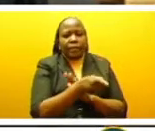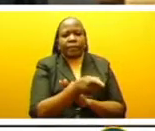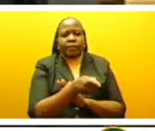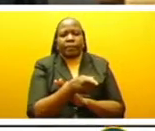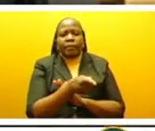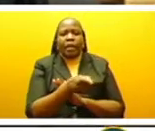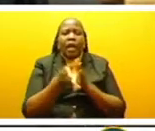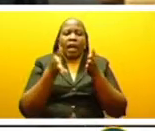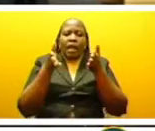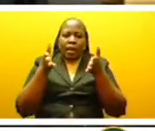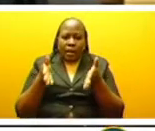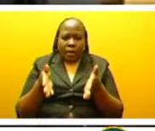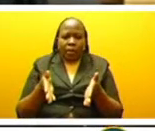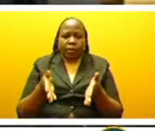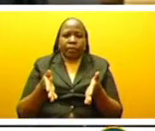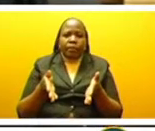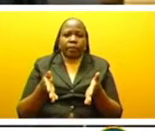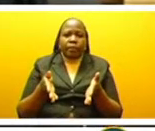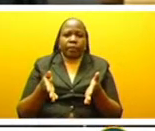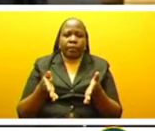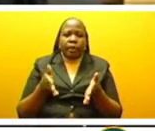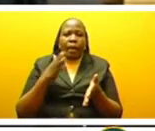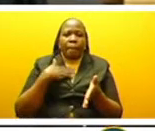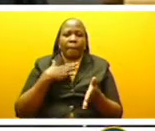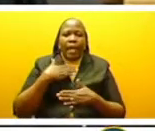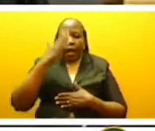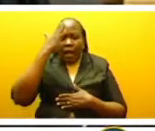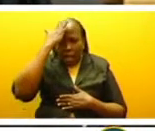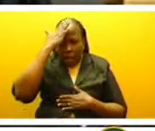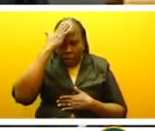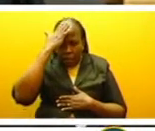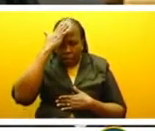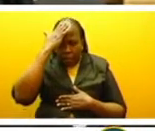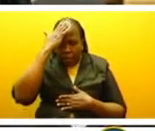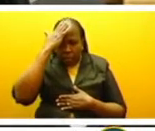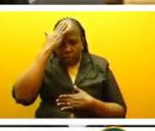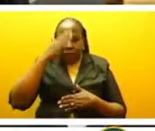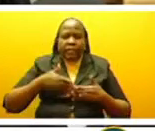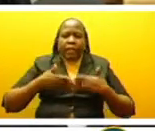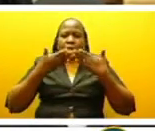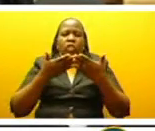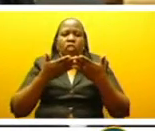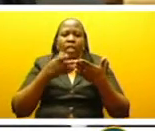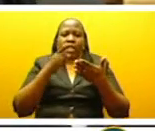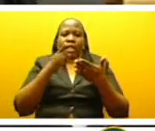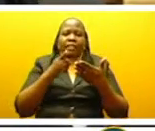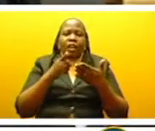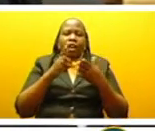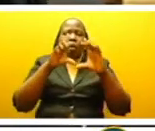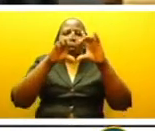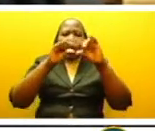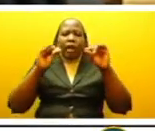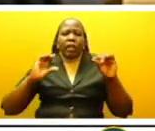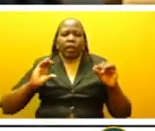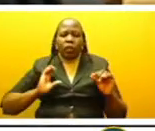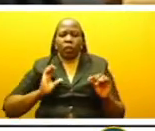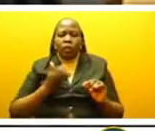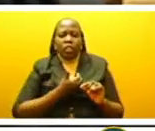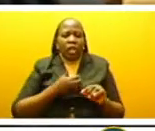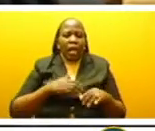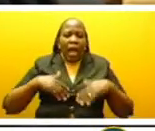Therefore, in my humble submission, it's a question of context on how the term is used.